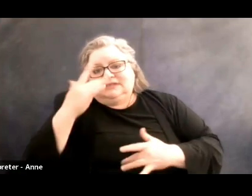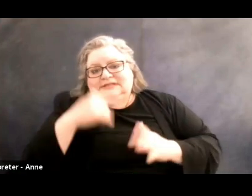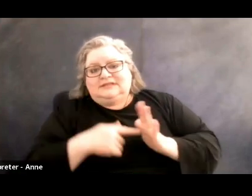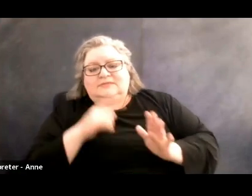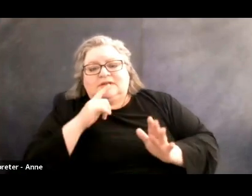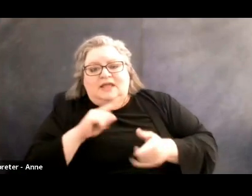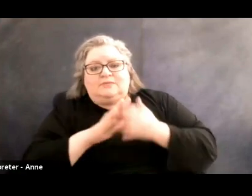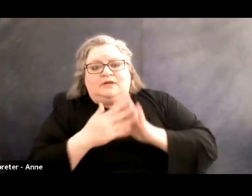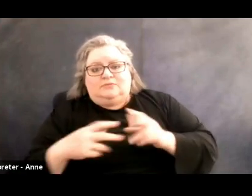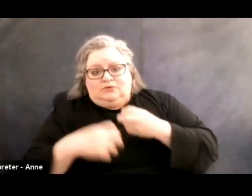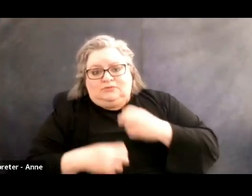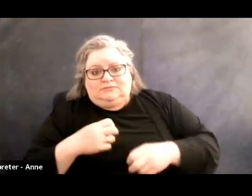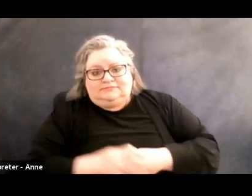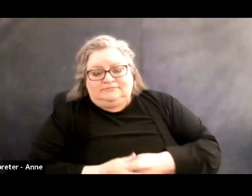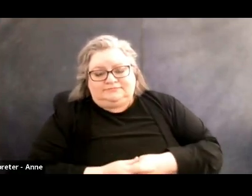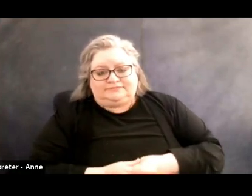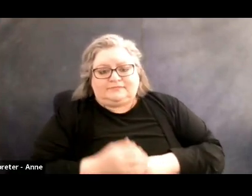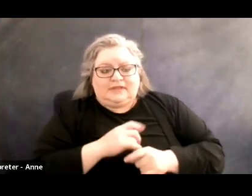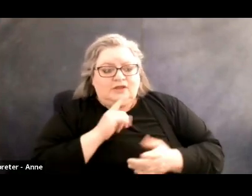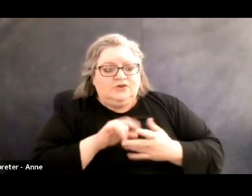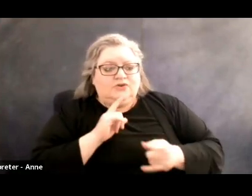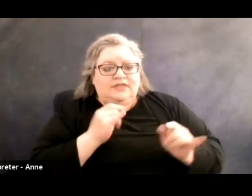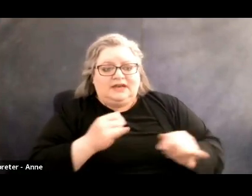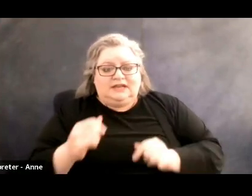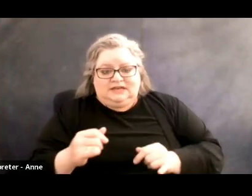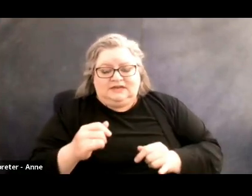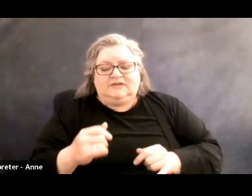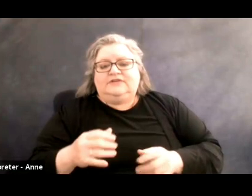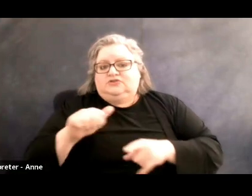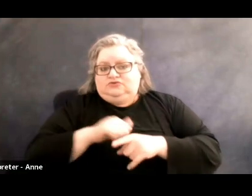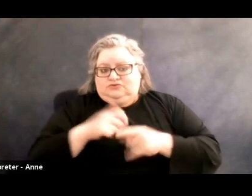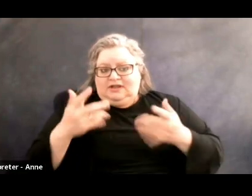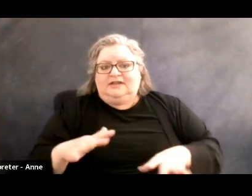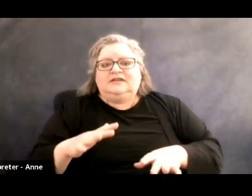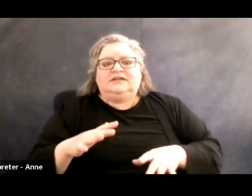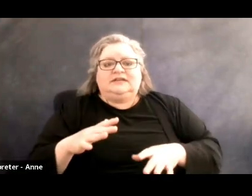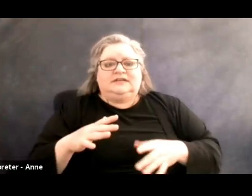be problematic. Making sure that individuals are trained in areas of